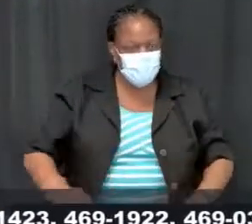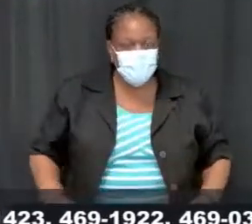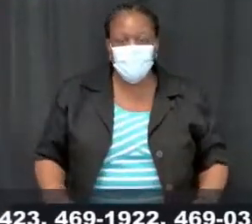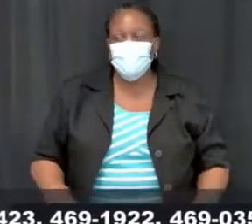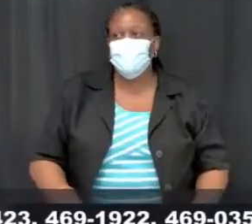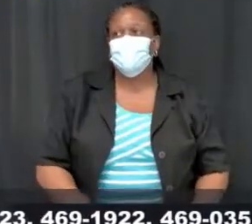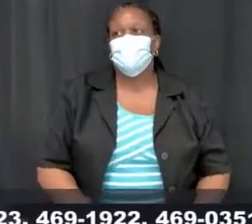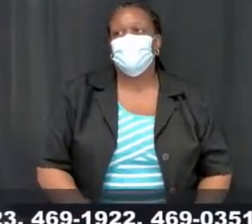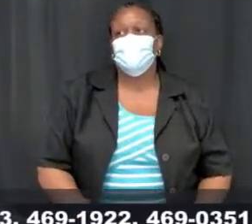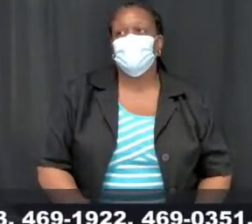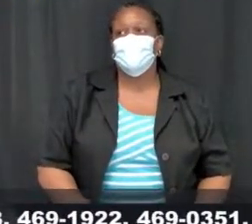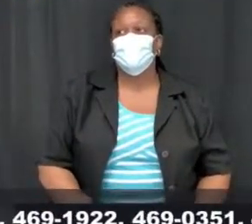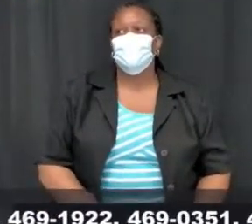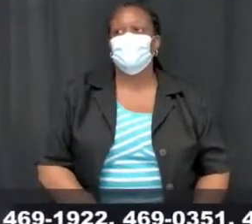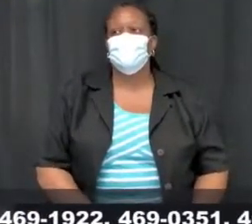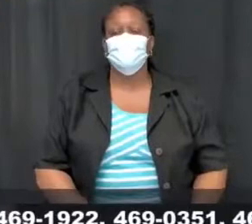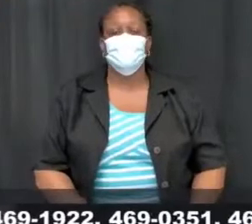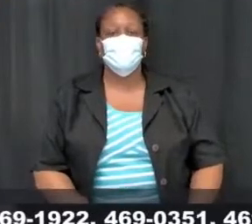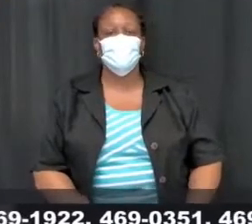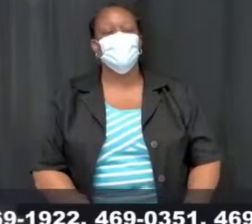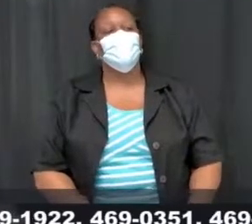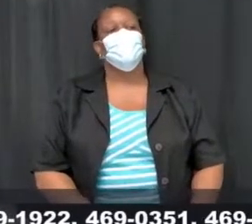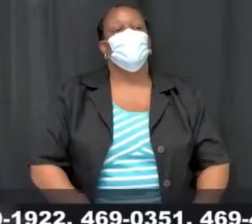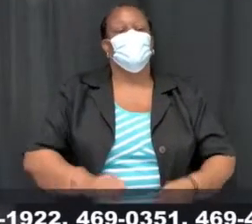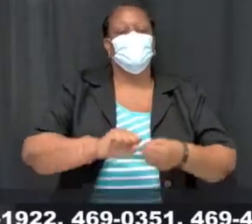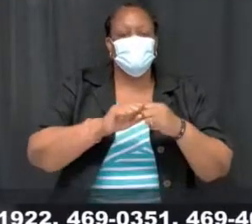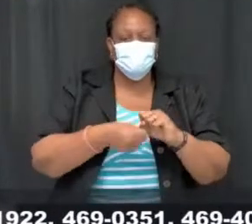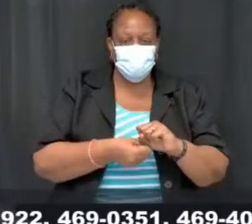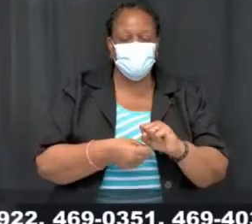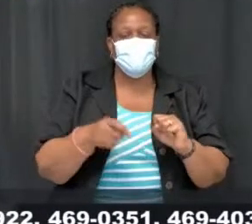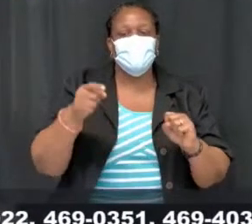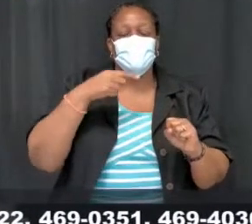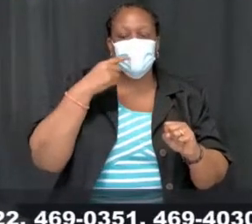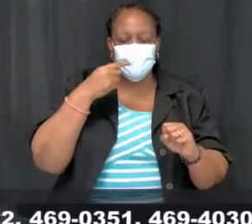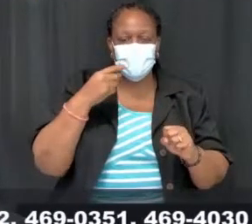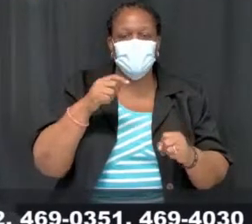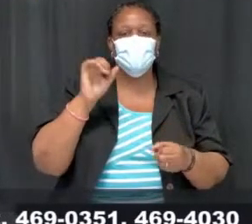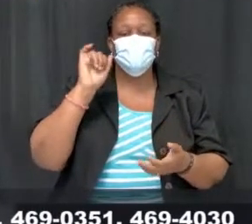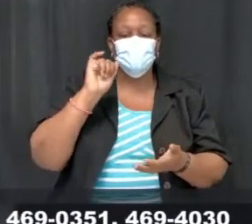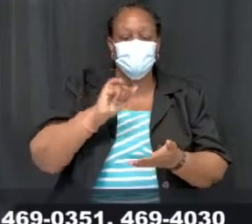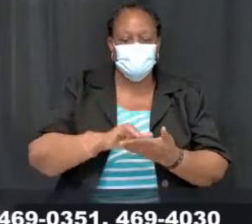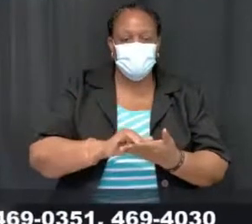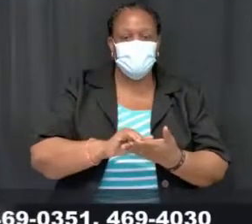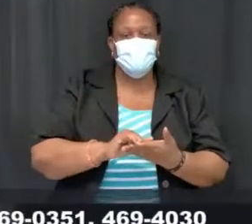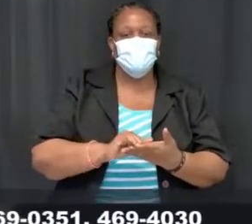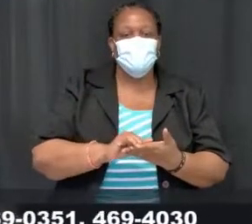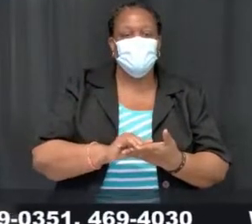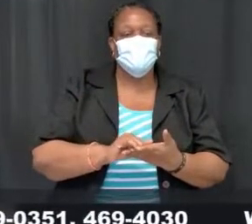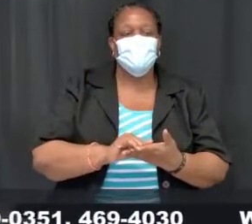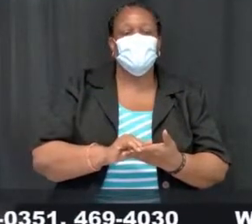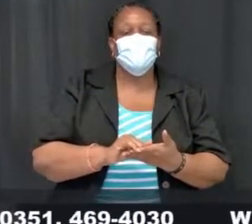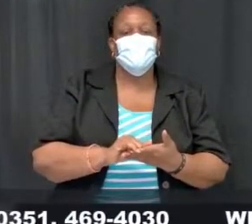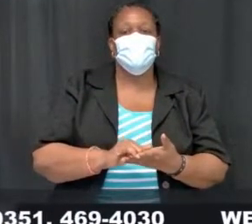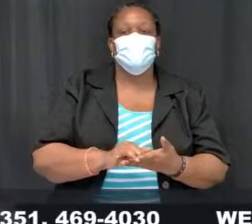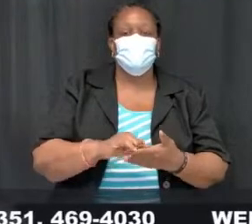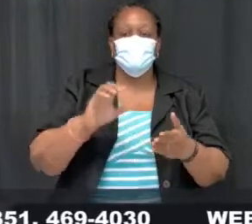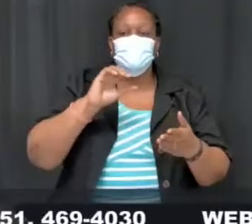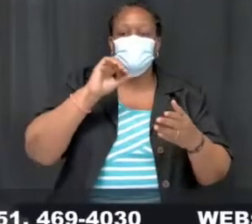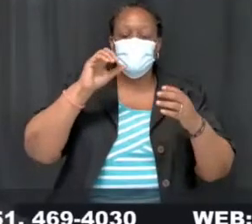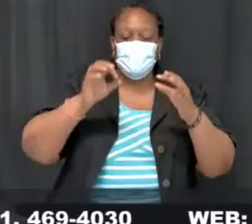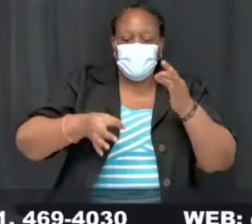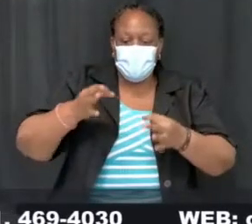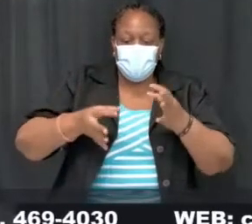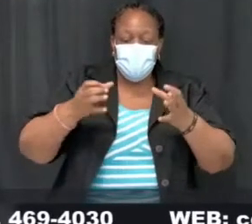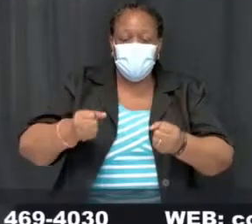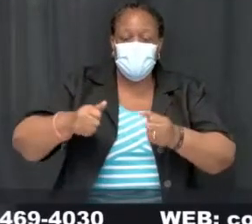requests today for tomorrow. That is not applicable, and the team would not be able to process you today for tomorrow. I am